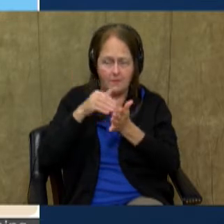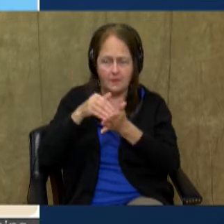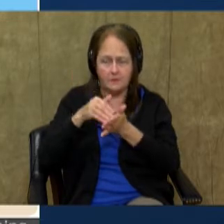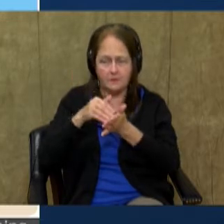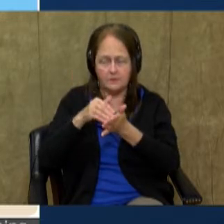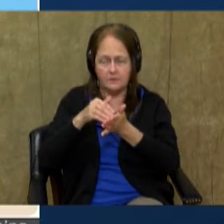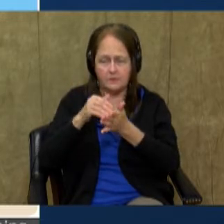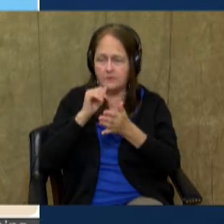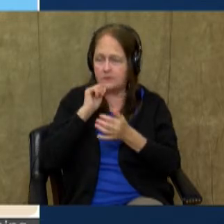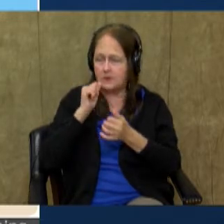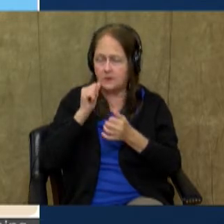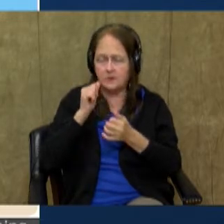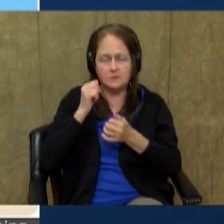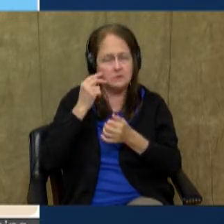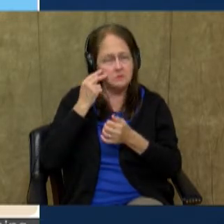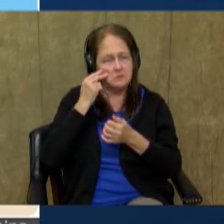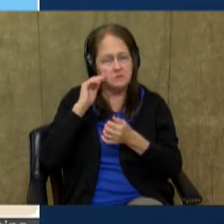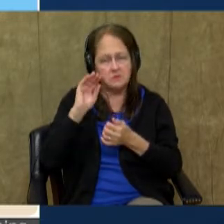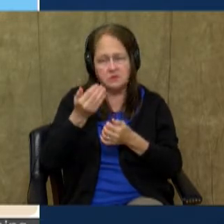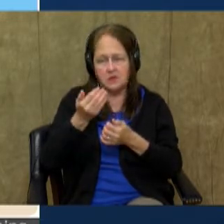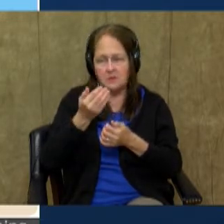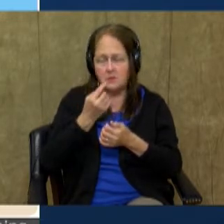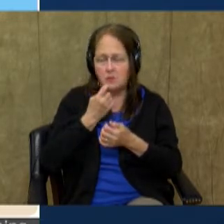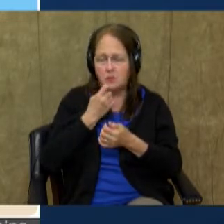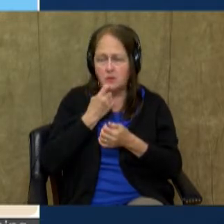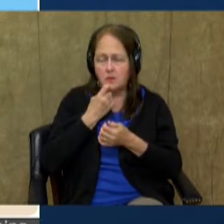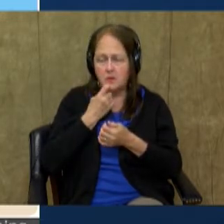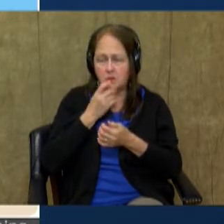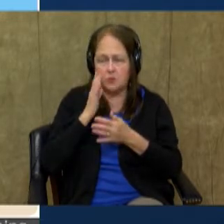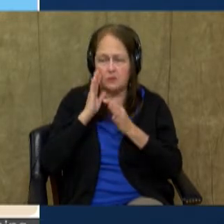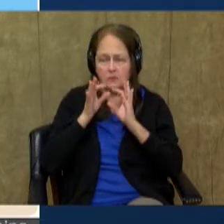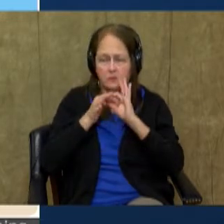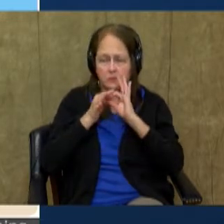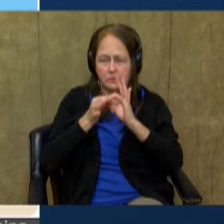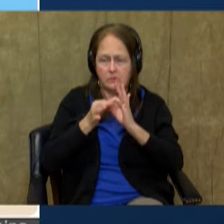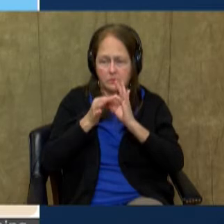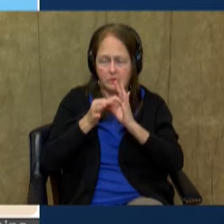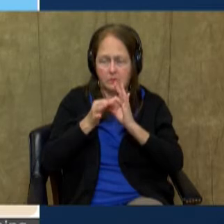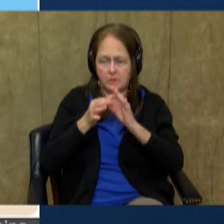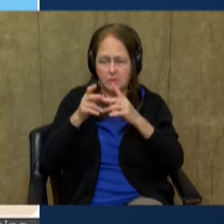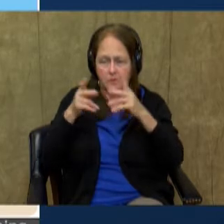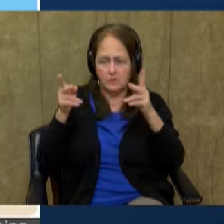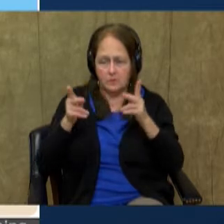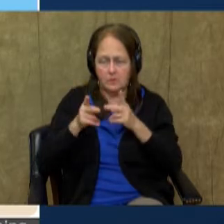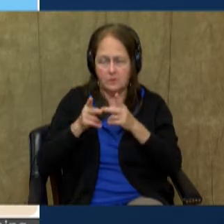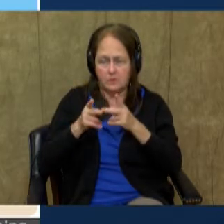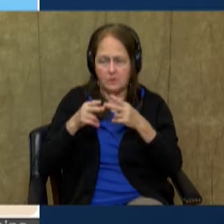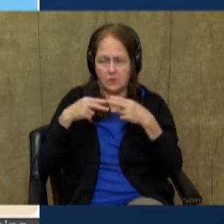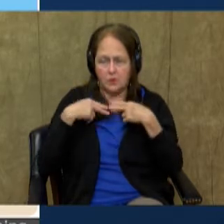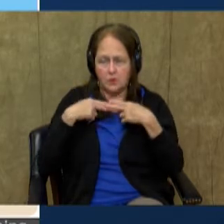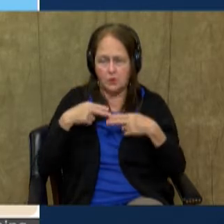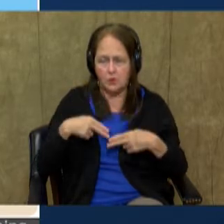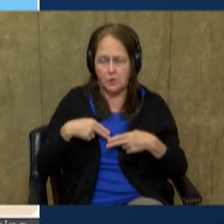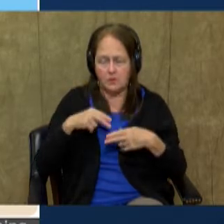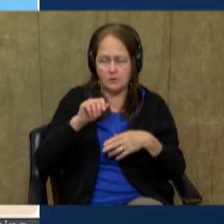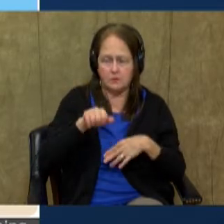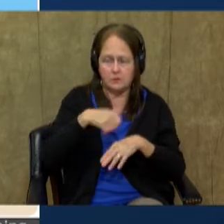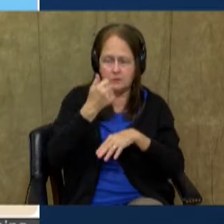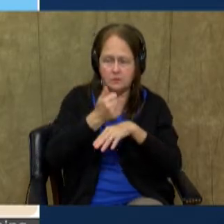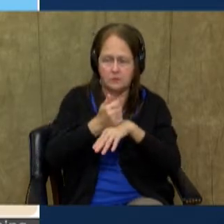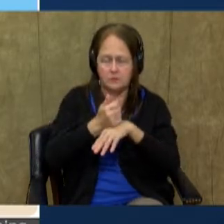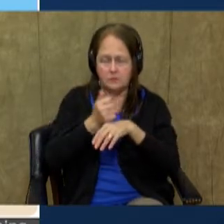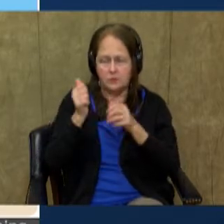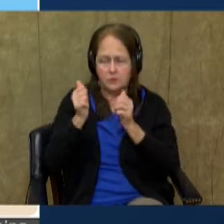So this one is not going to seem as red, but you can really kind of correlate the locations of the human settlements with